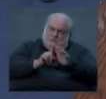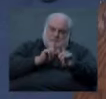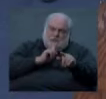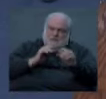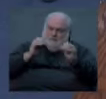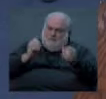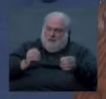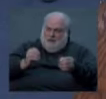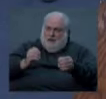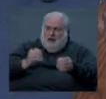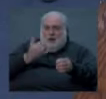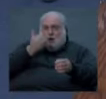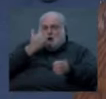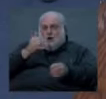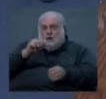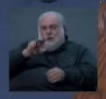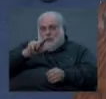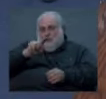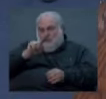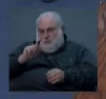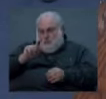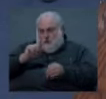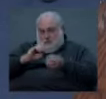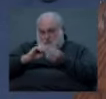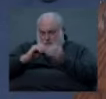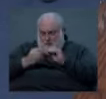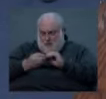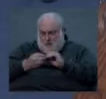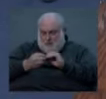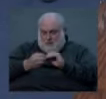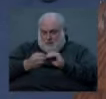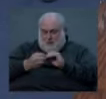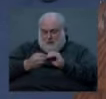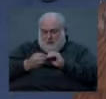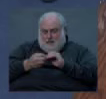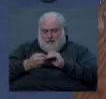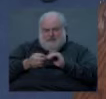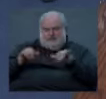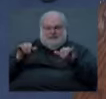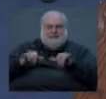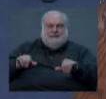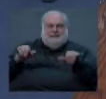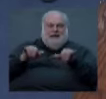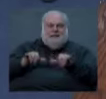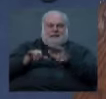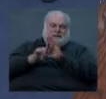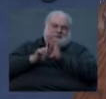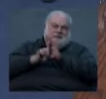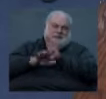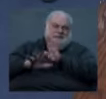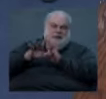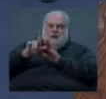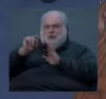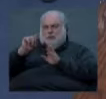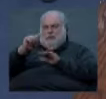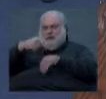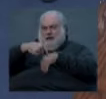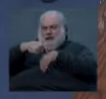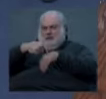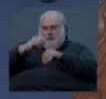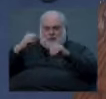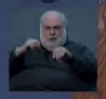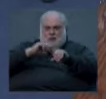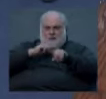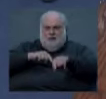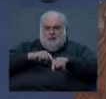called the non-emergency number downtown. Second verse, same as the first. I let it ring about 20 times.